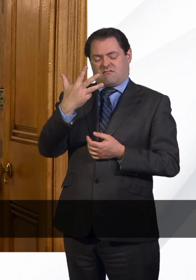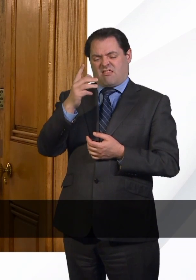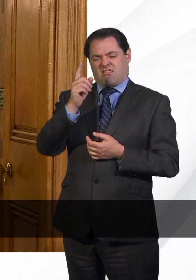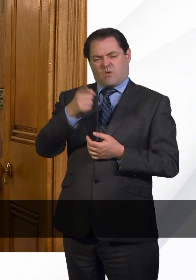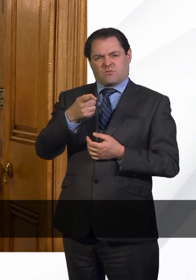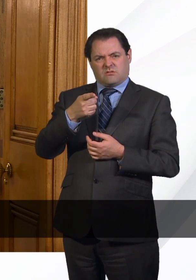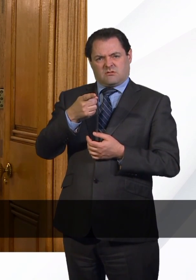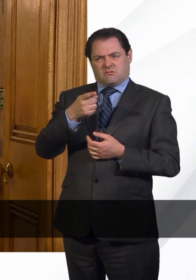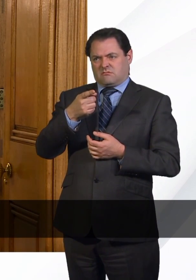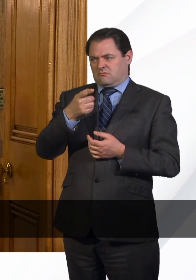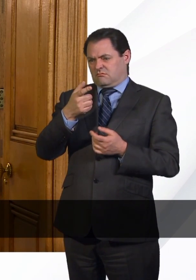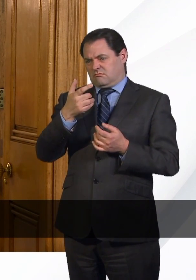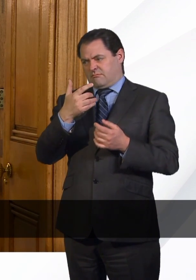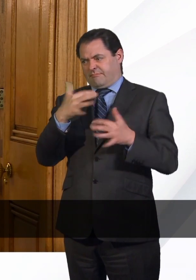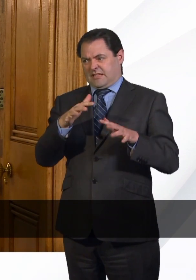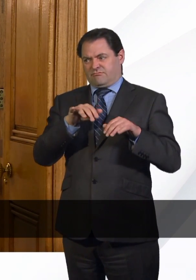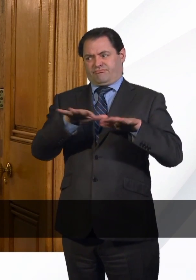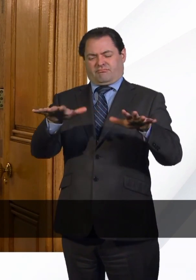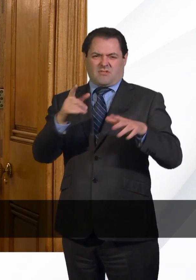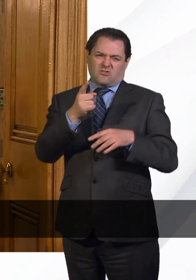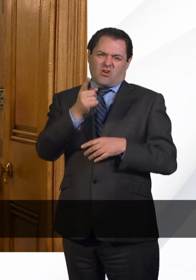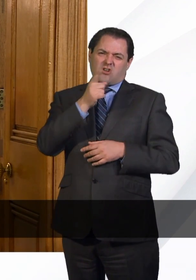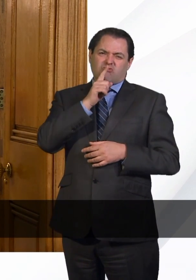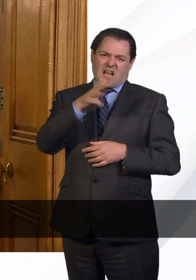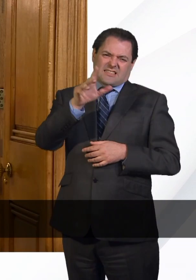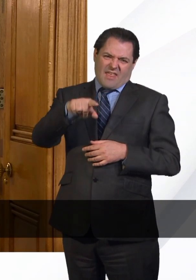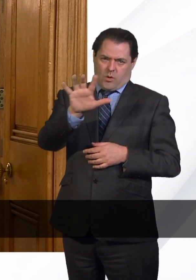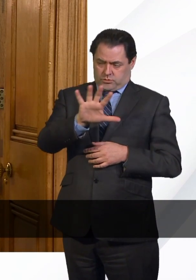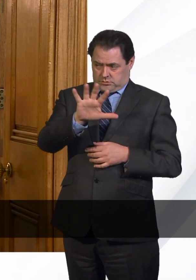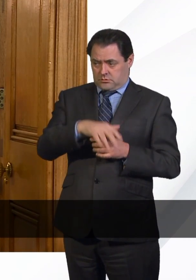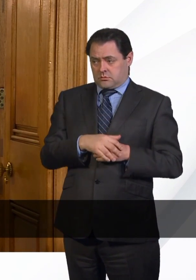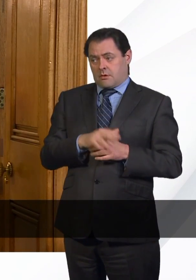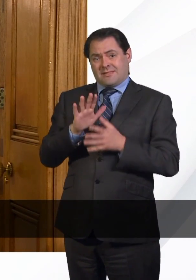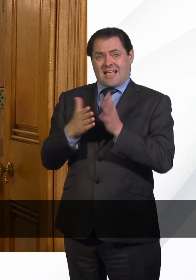190,584 people have now tested positive for coronavirus, an increase of